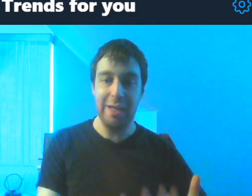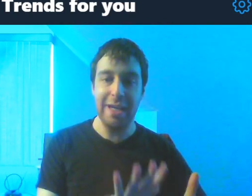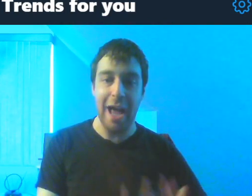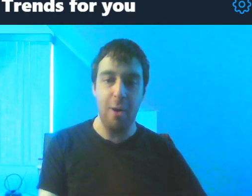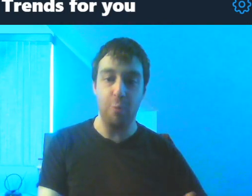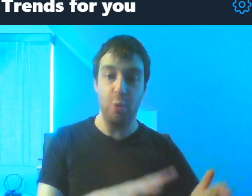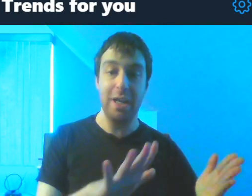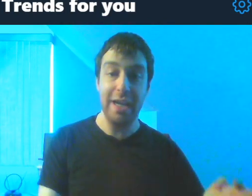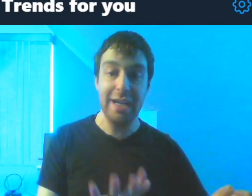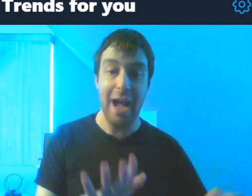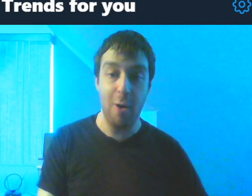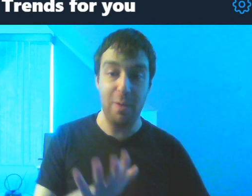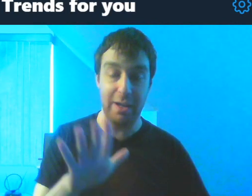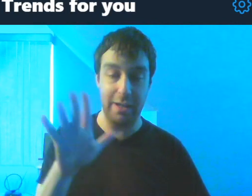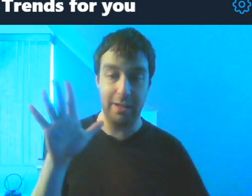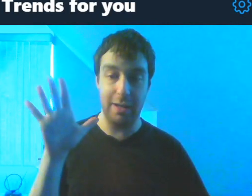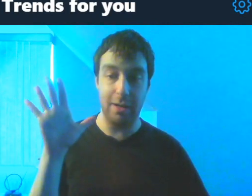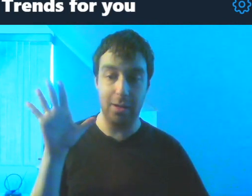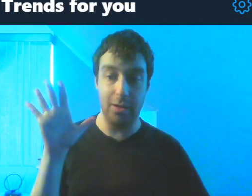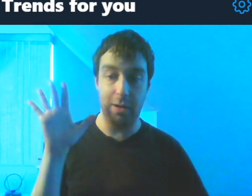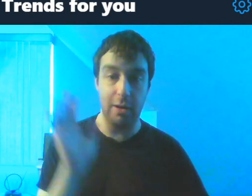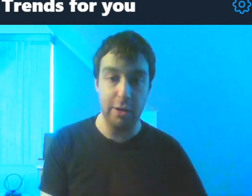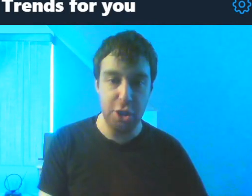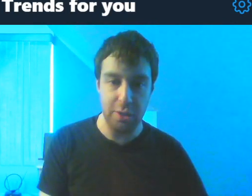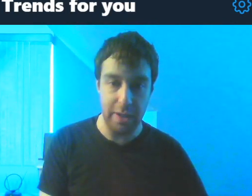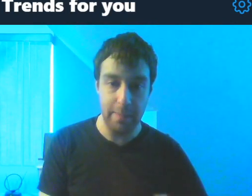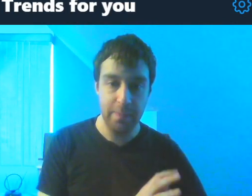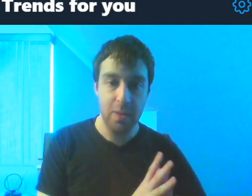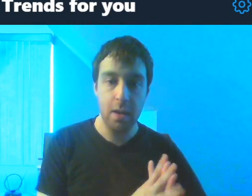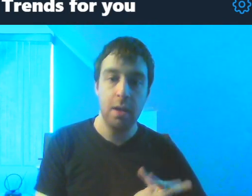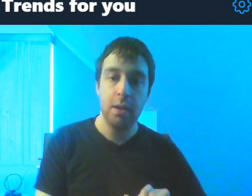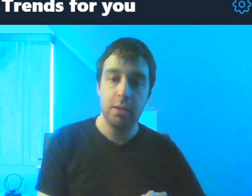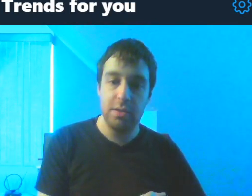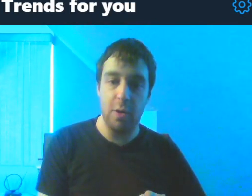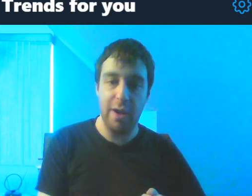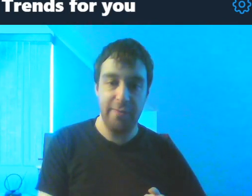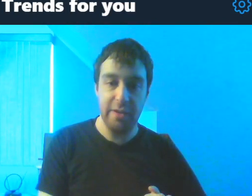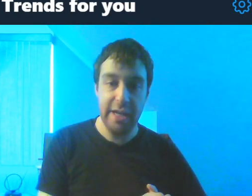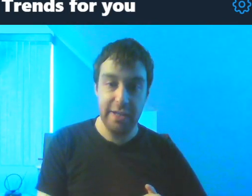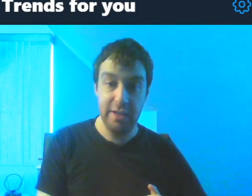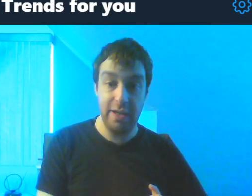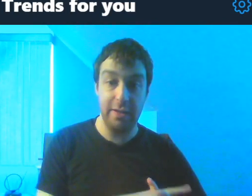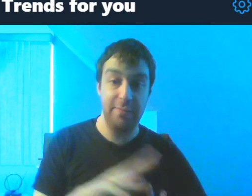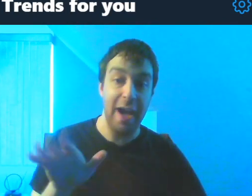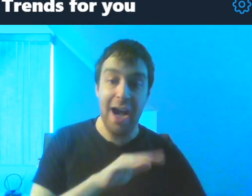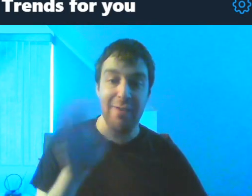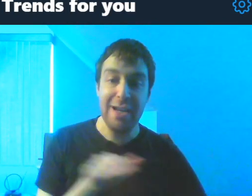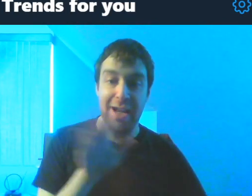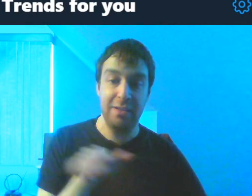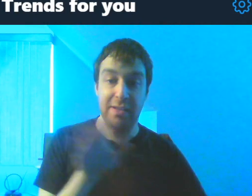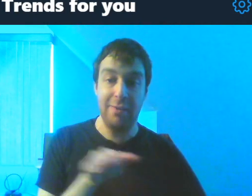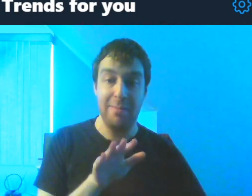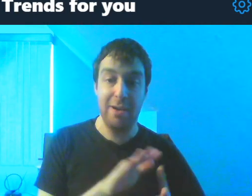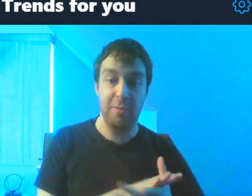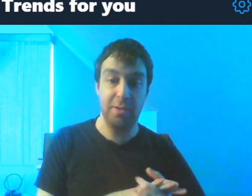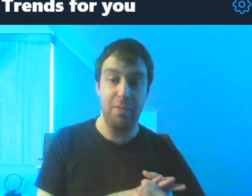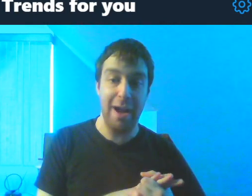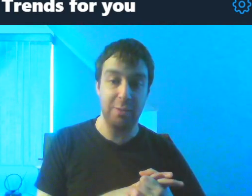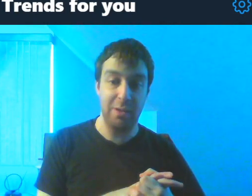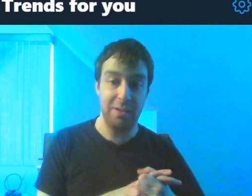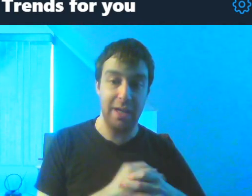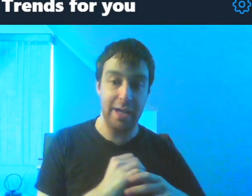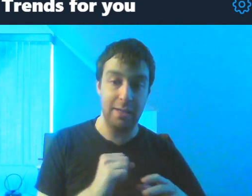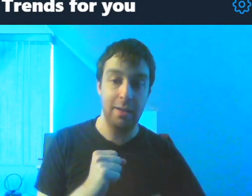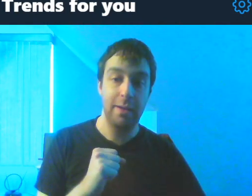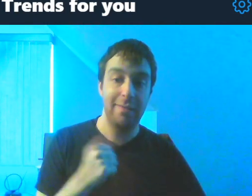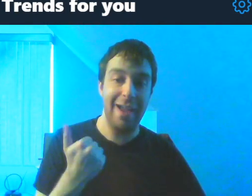us. We need help. We need help urgently. So if you have any necessary medical supplies,